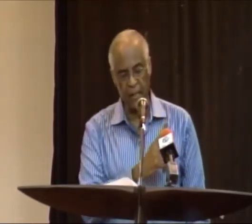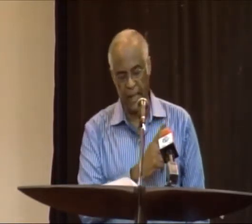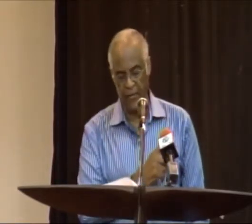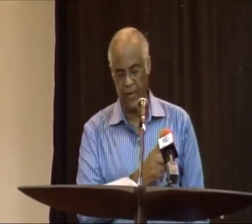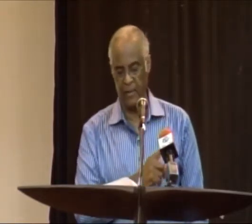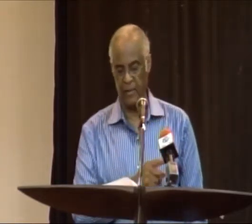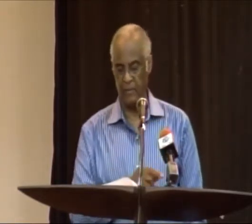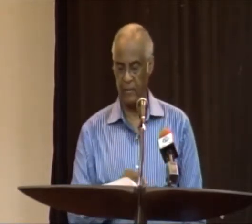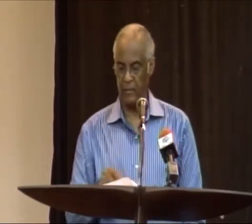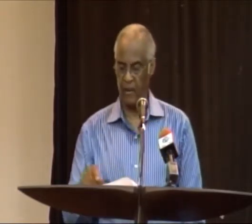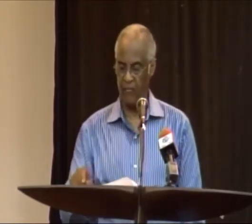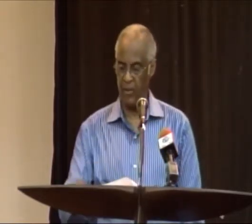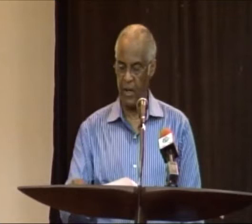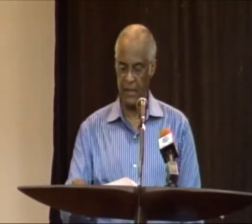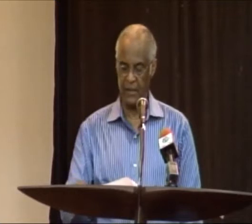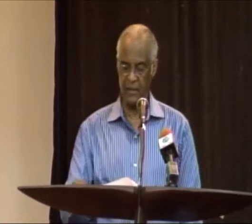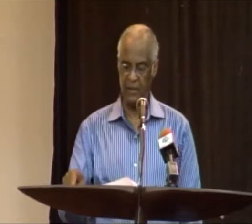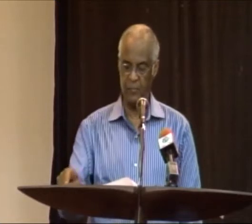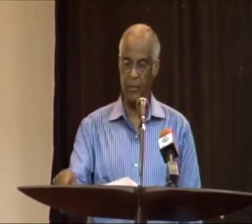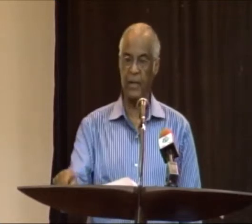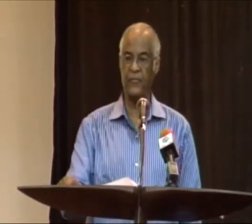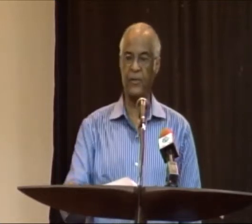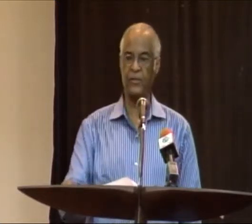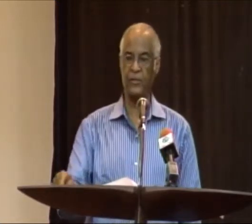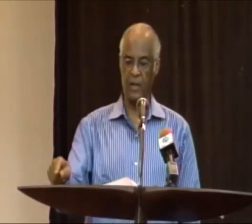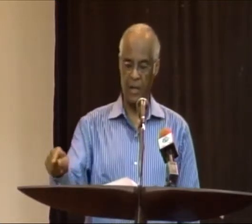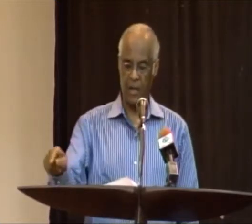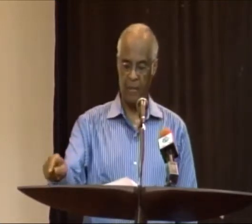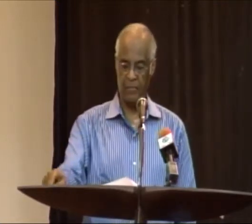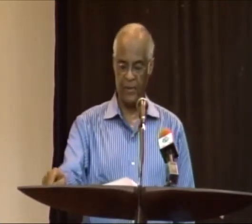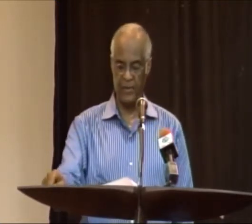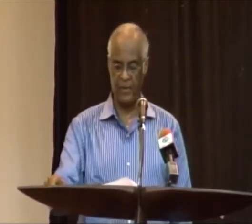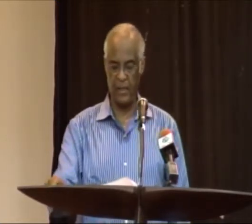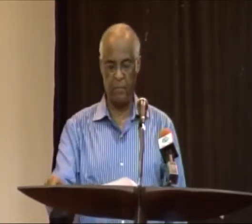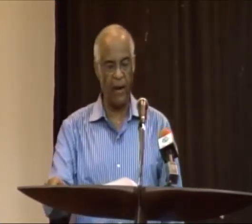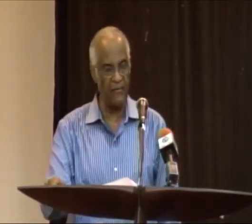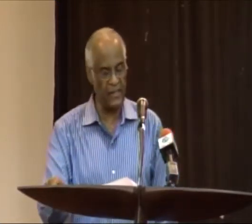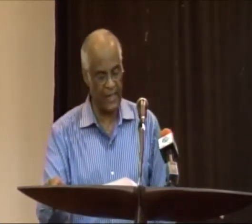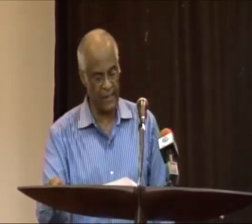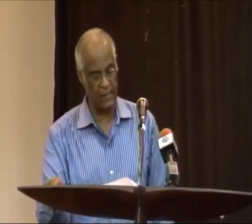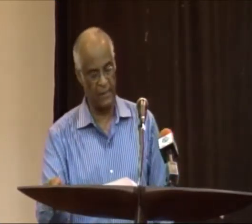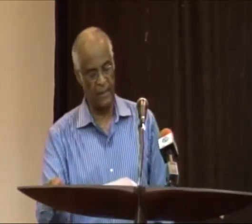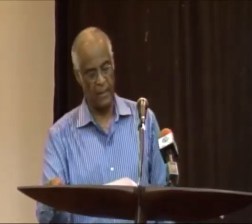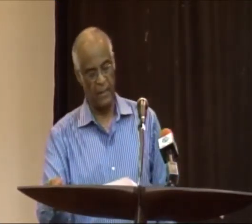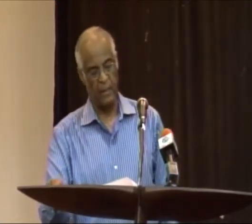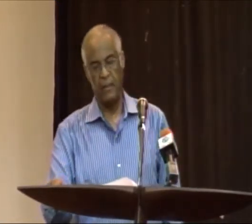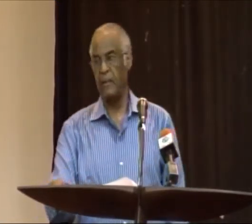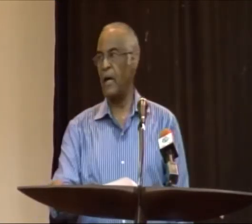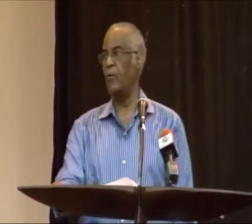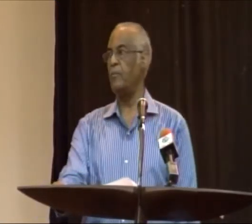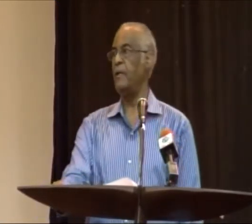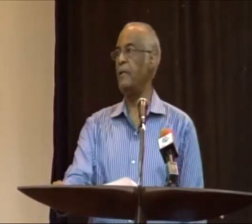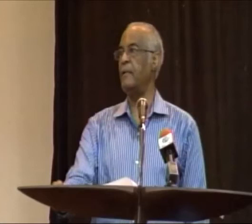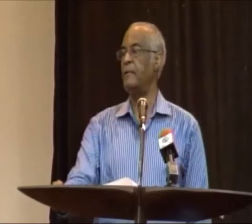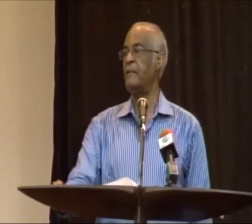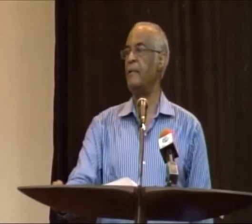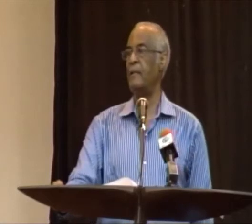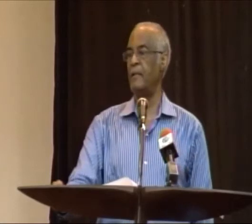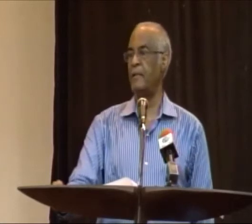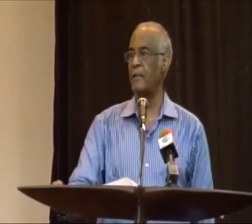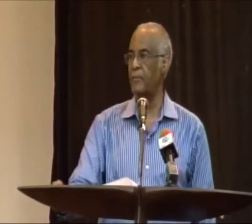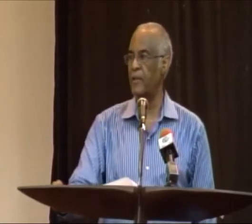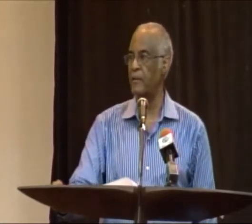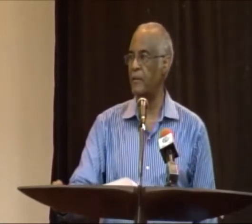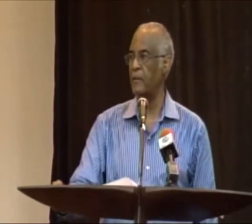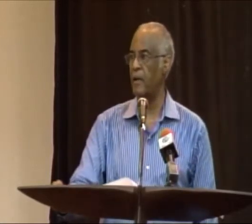personal integrity of politicians, public officials, and persons in the private sector that will be